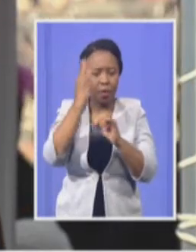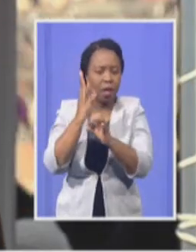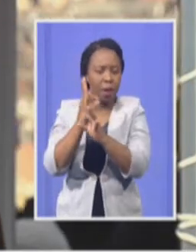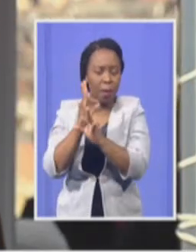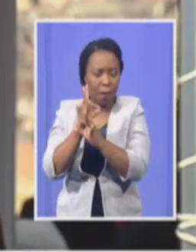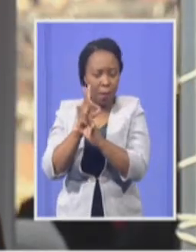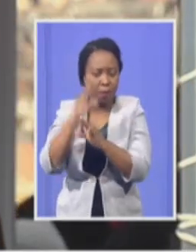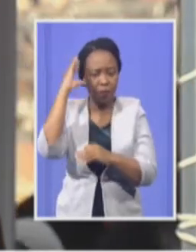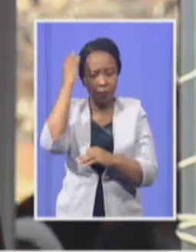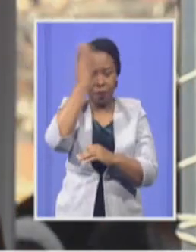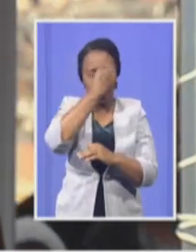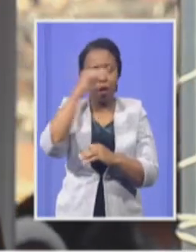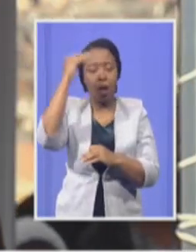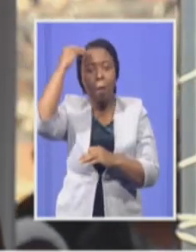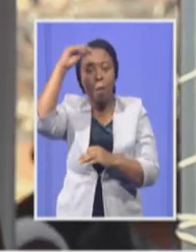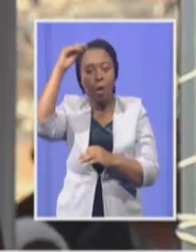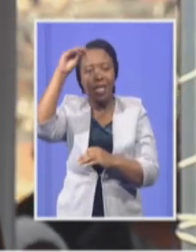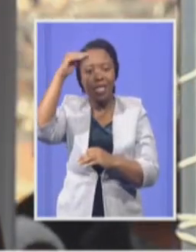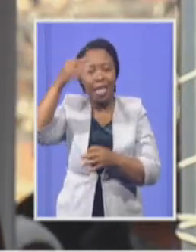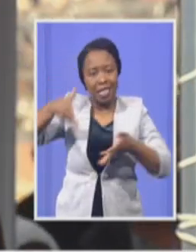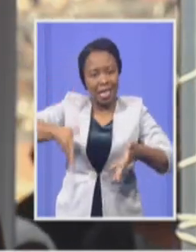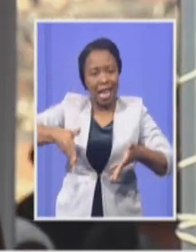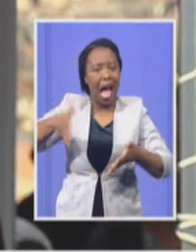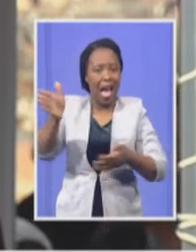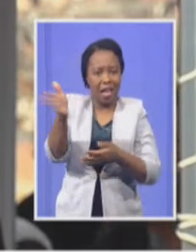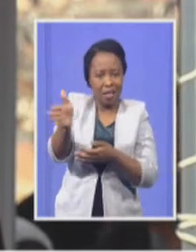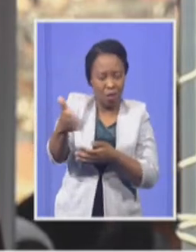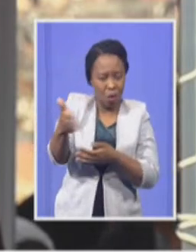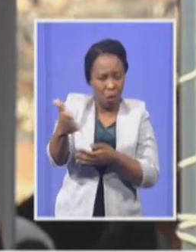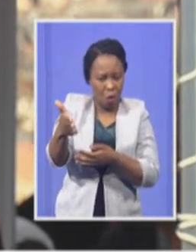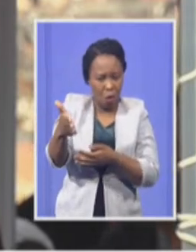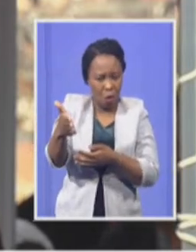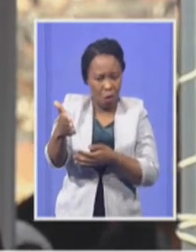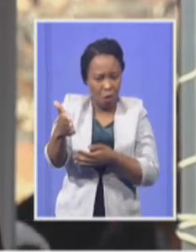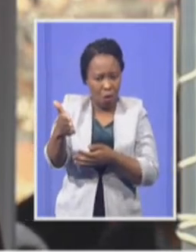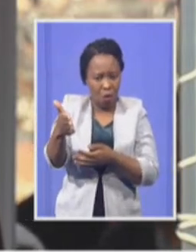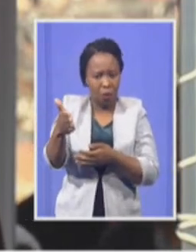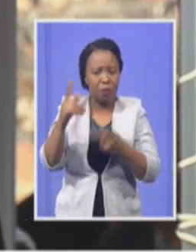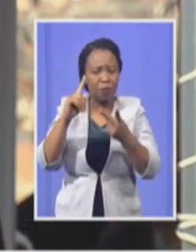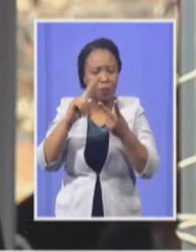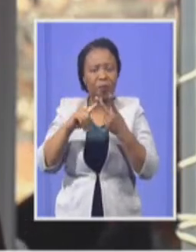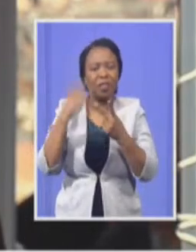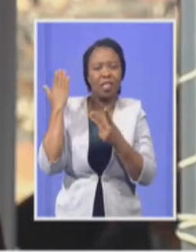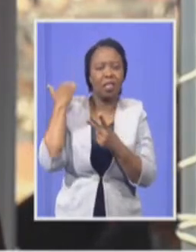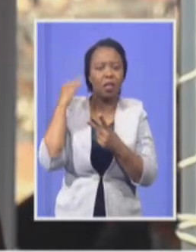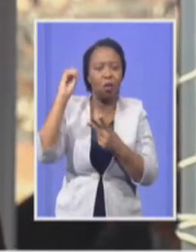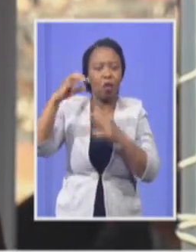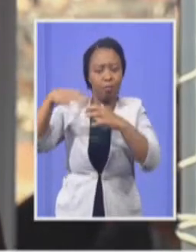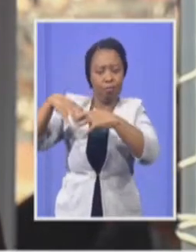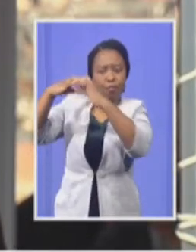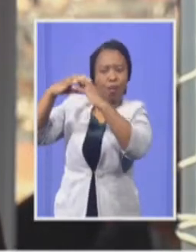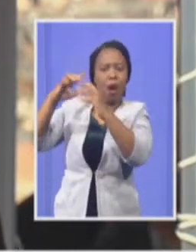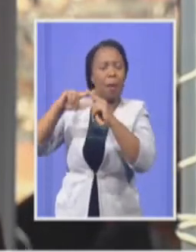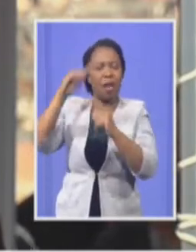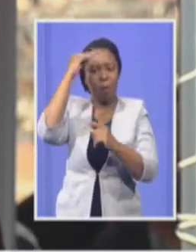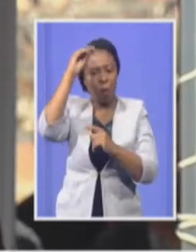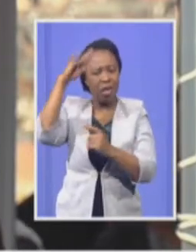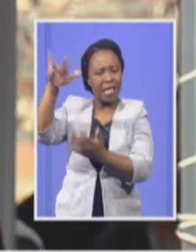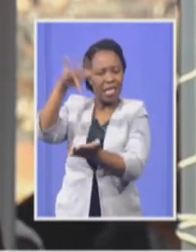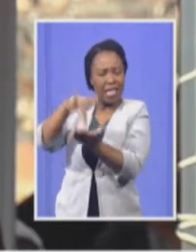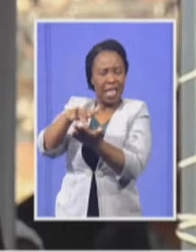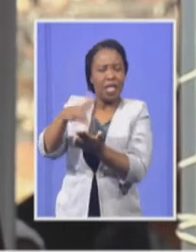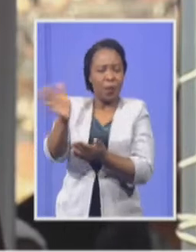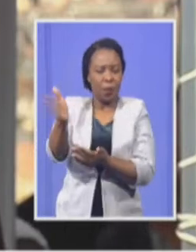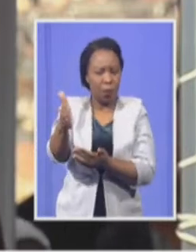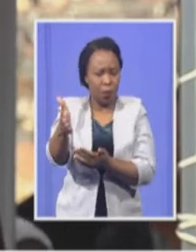bese police station eOrlando asinayo thina sikhona isakhiwo kuthiwa police station but police station asinayo beningathanda